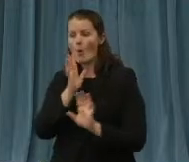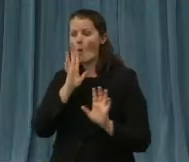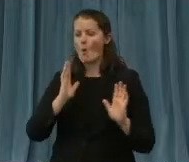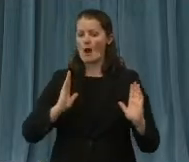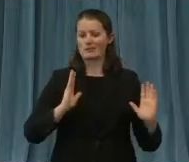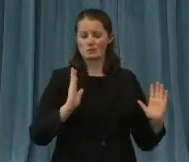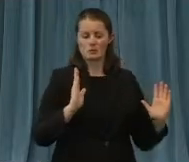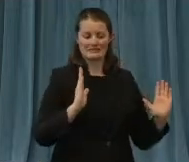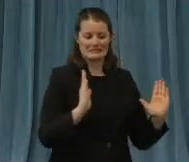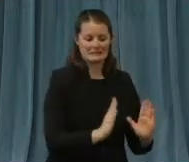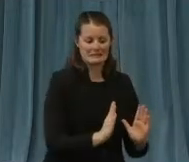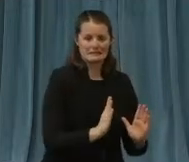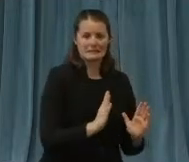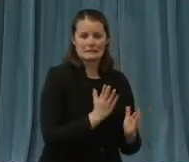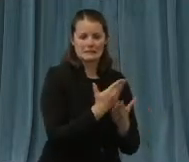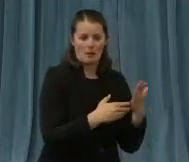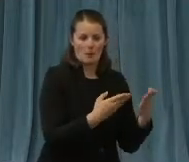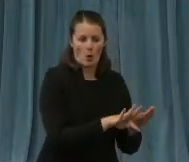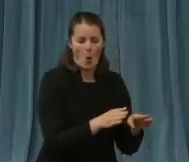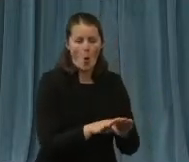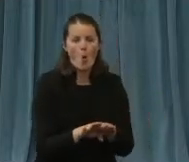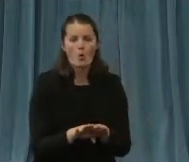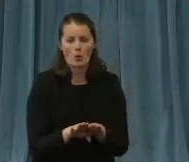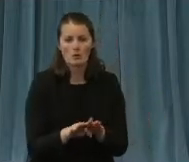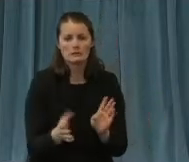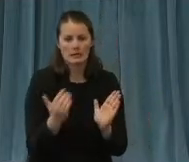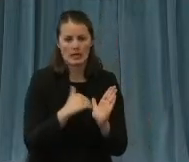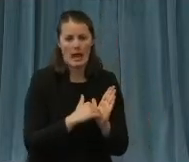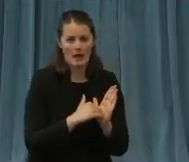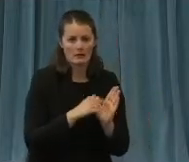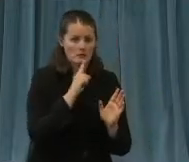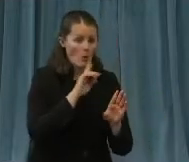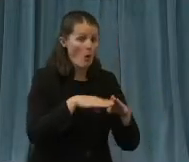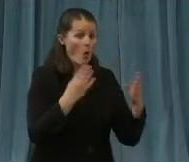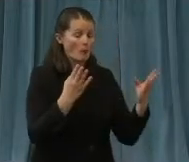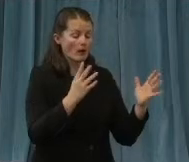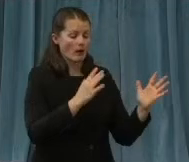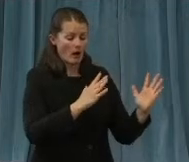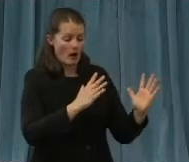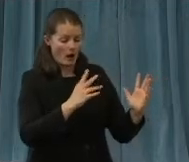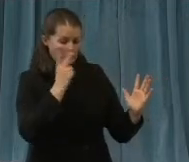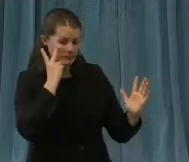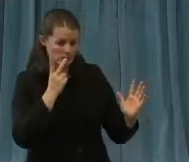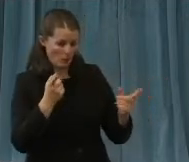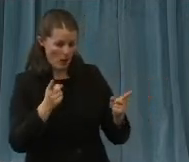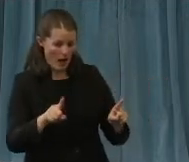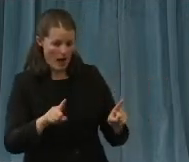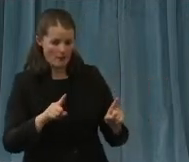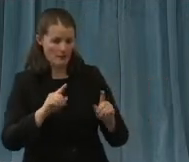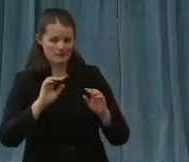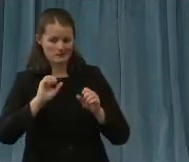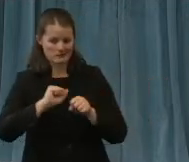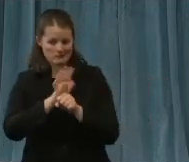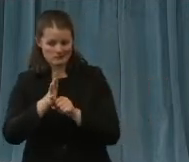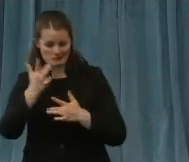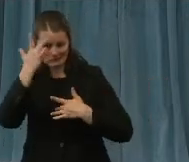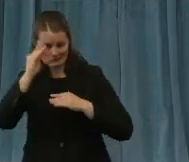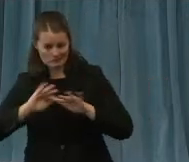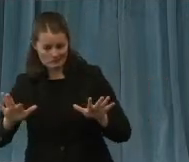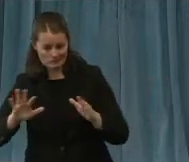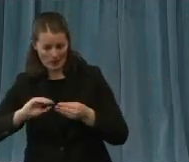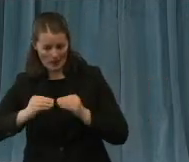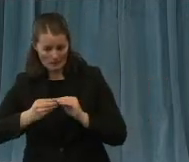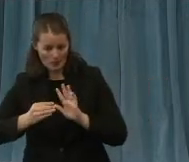going to adopt a very gradual approach and we won't see that, and we'll be able to have some control as we move forward. But as we loosen